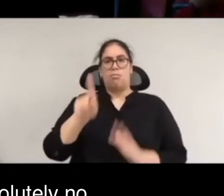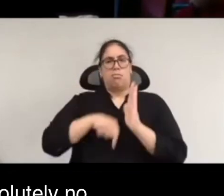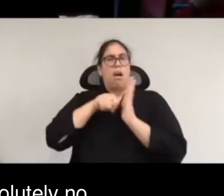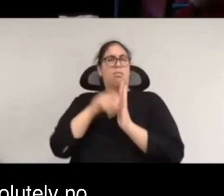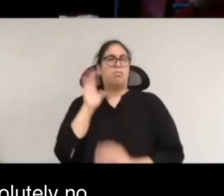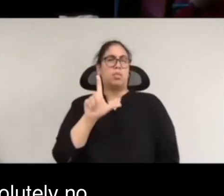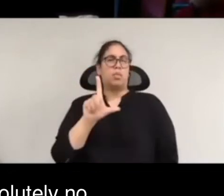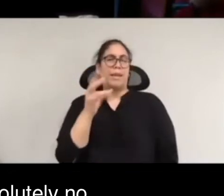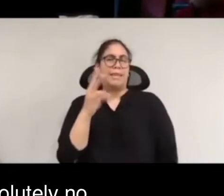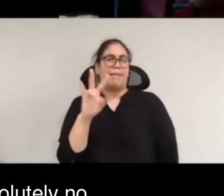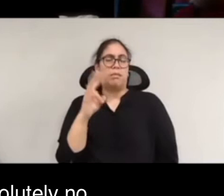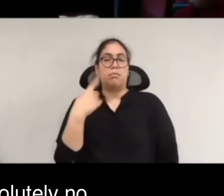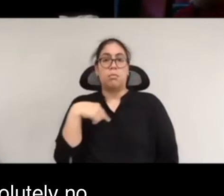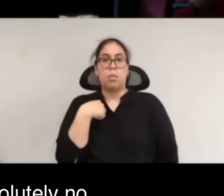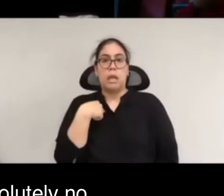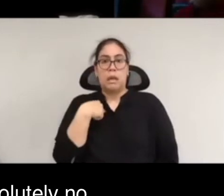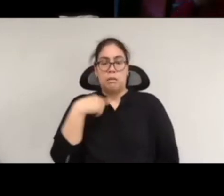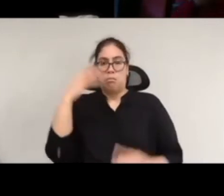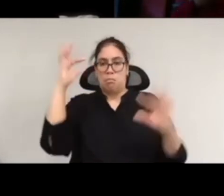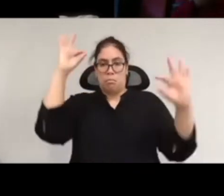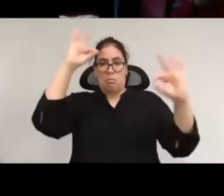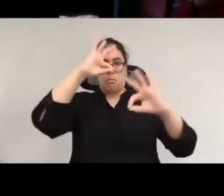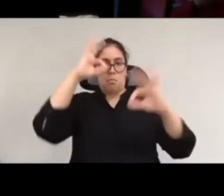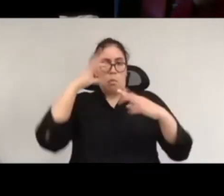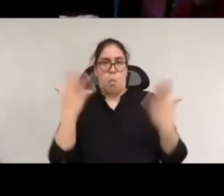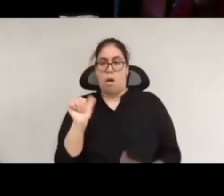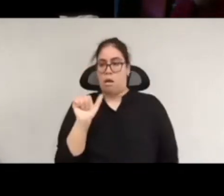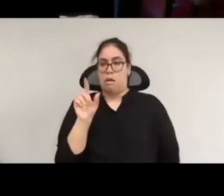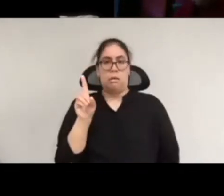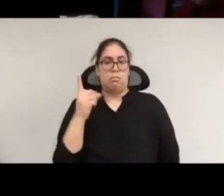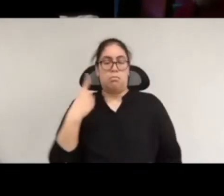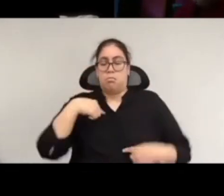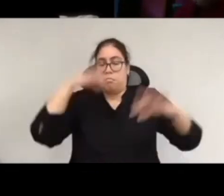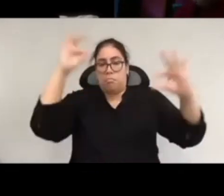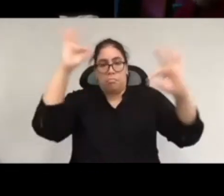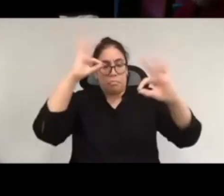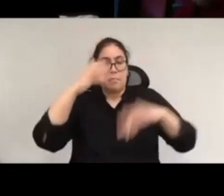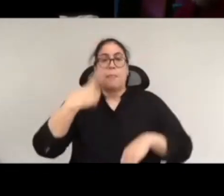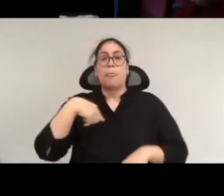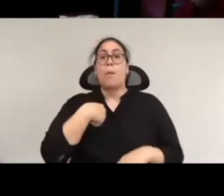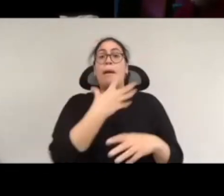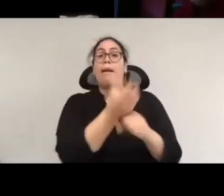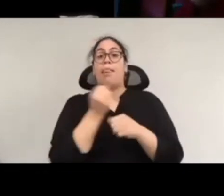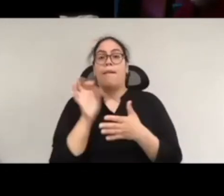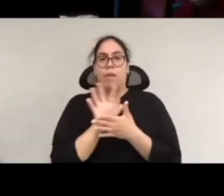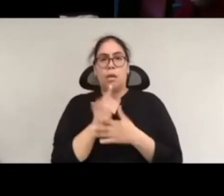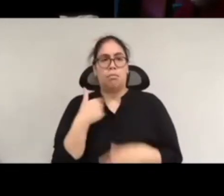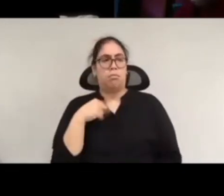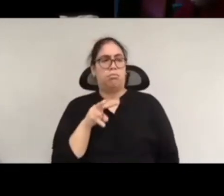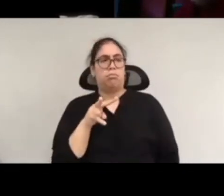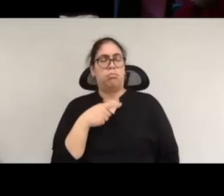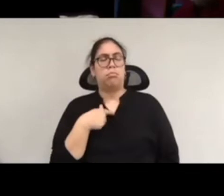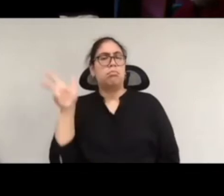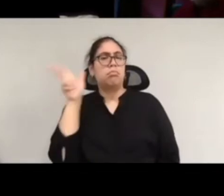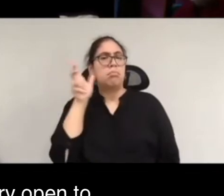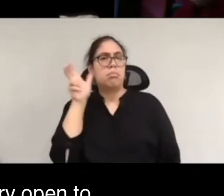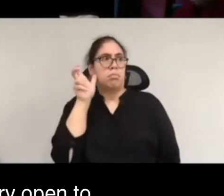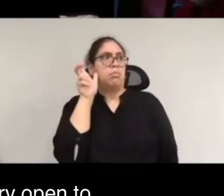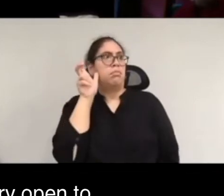had absolutely no idea what this thing was. We got it. We listened to it. We were immediately